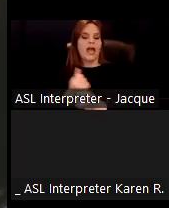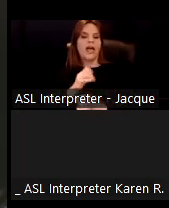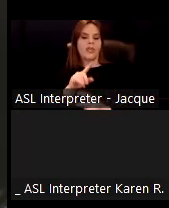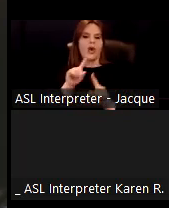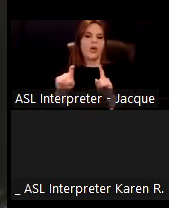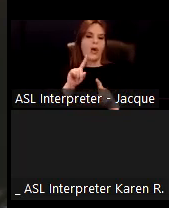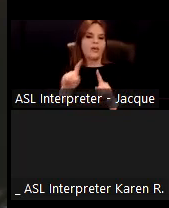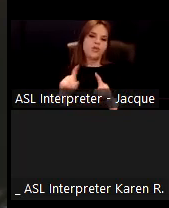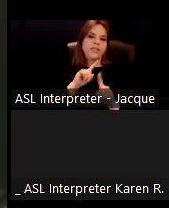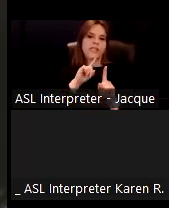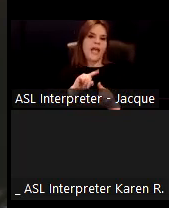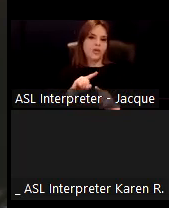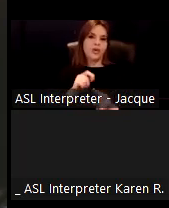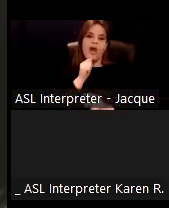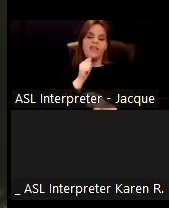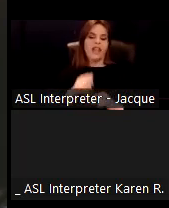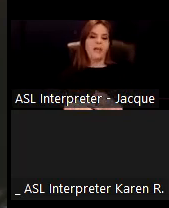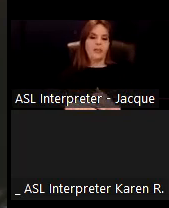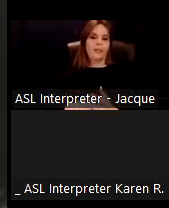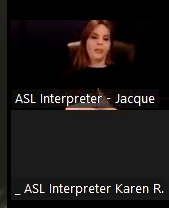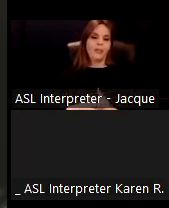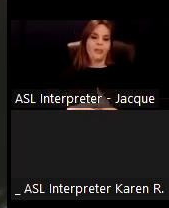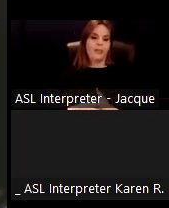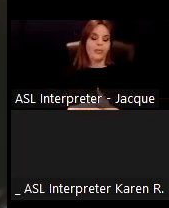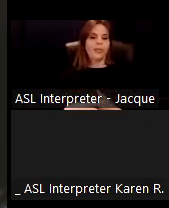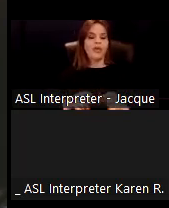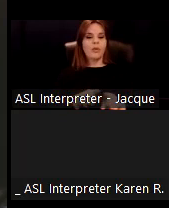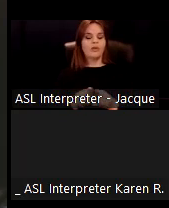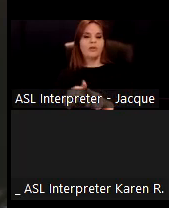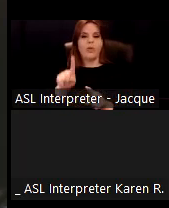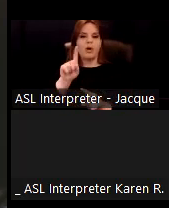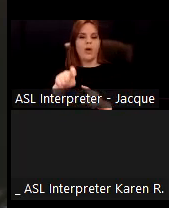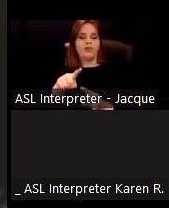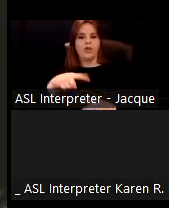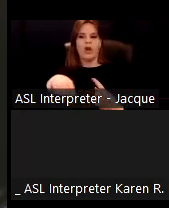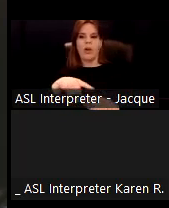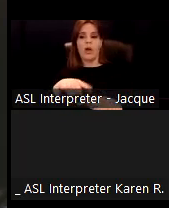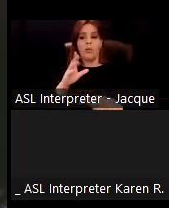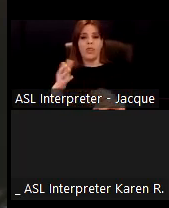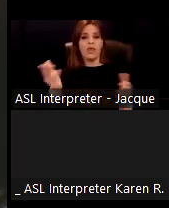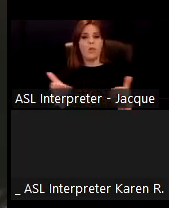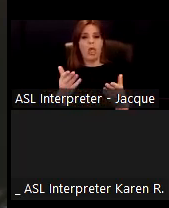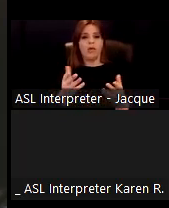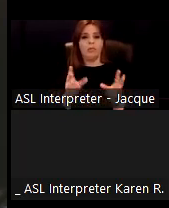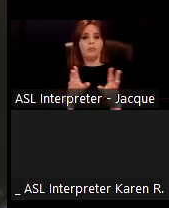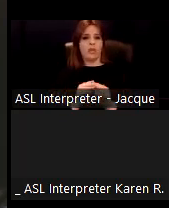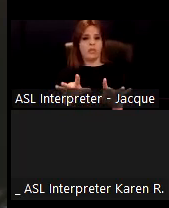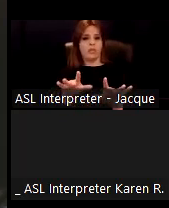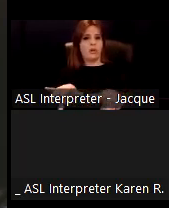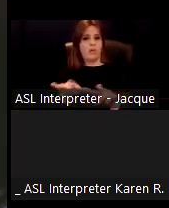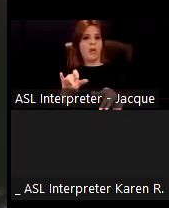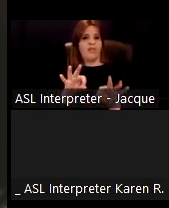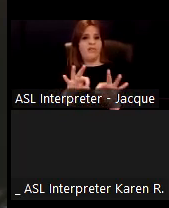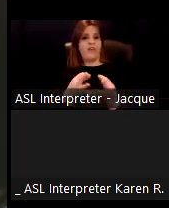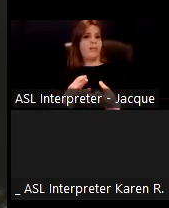and answered privately. So there was also a question around, would the welcome sessions be recorded if families are unable